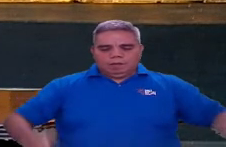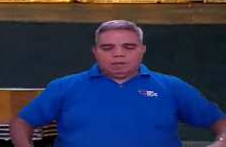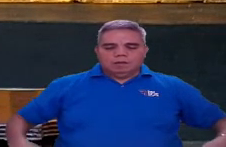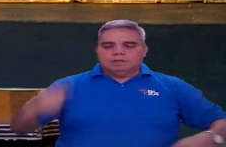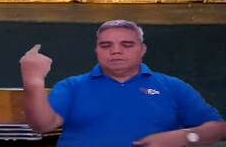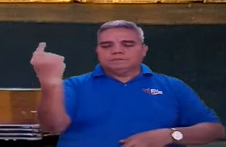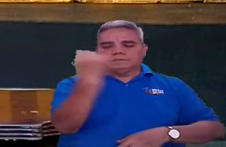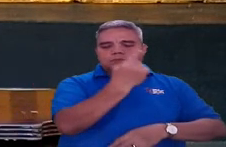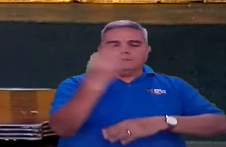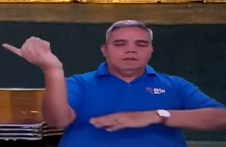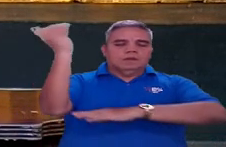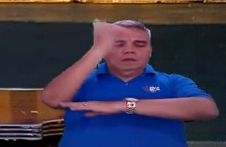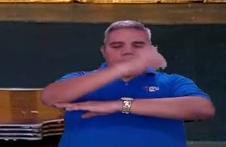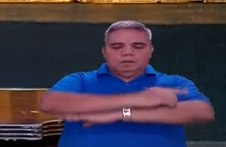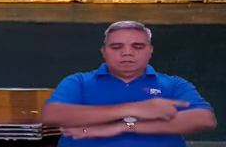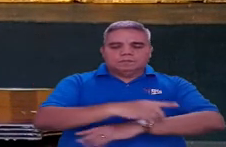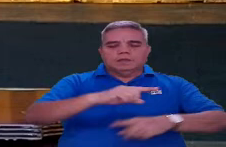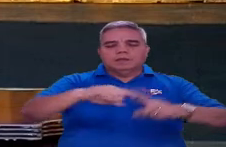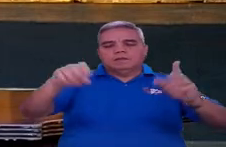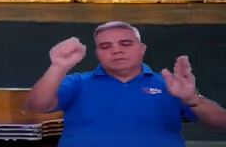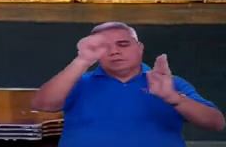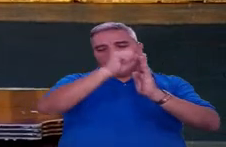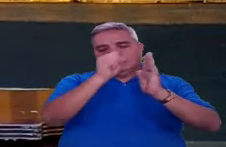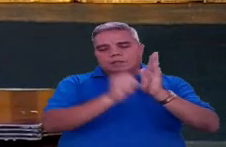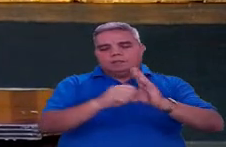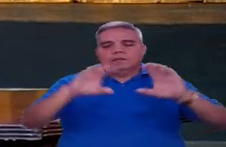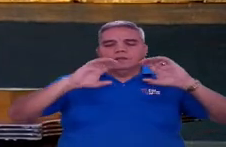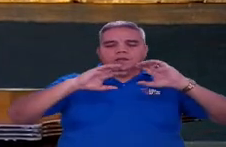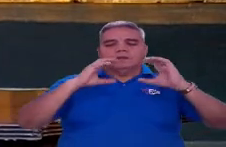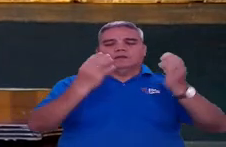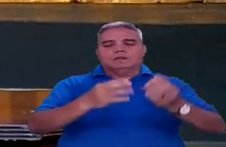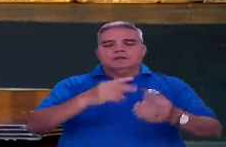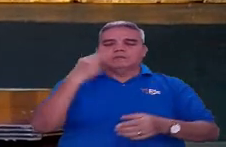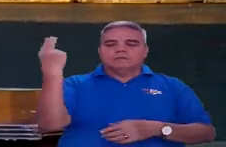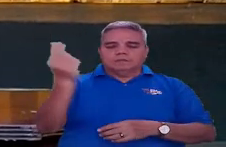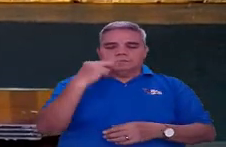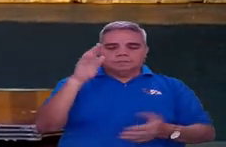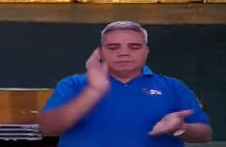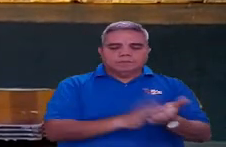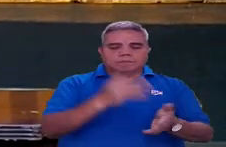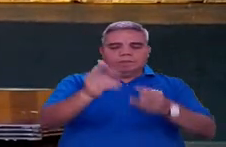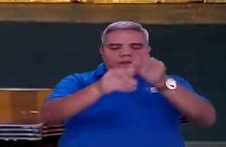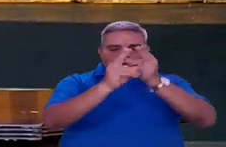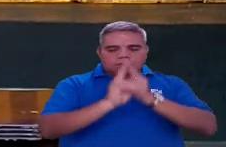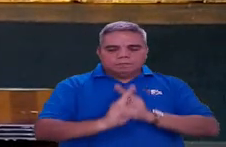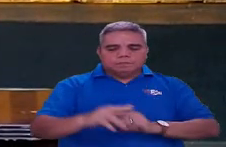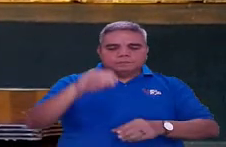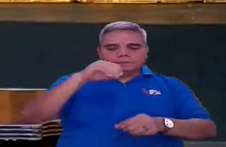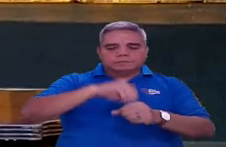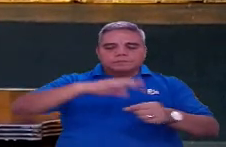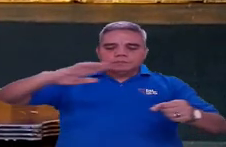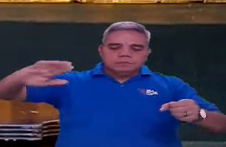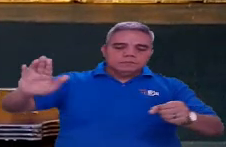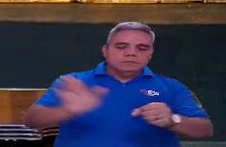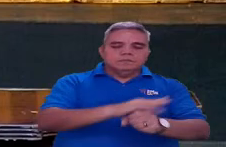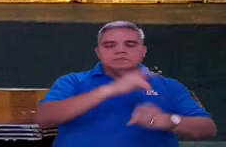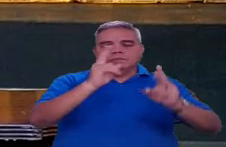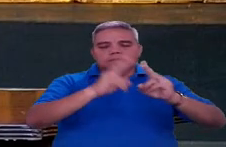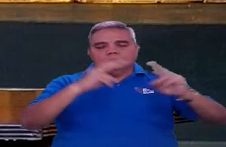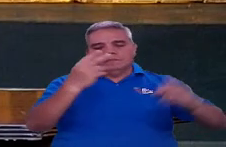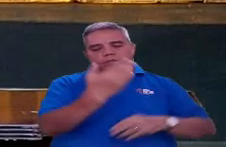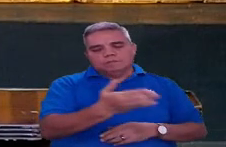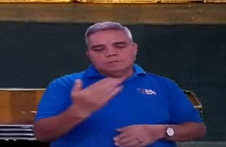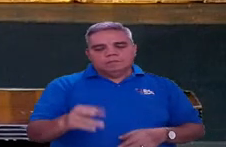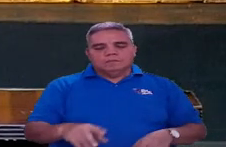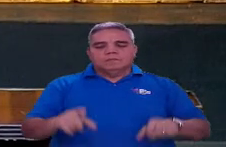every single day of this conference, every session, Lord, will be used for your glory, for honor, and it will accomplish the very thing